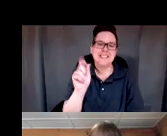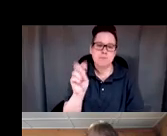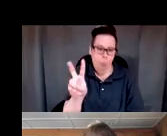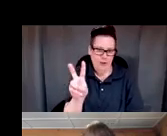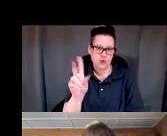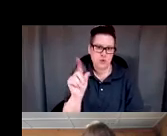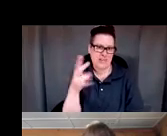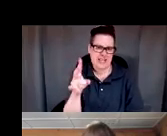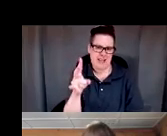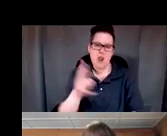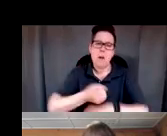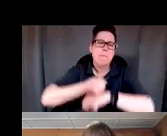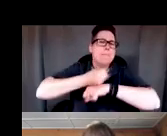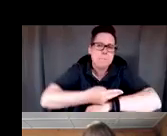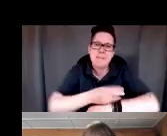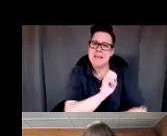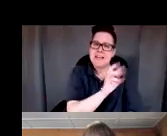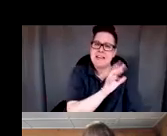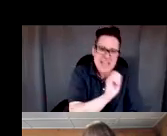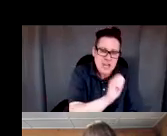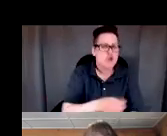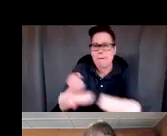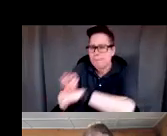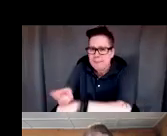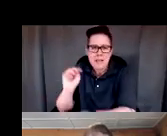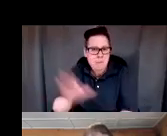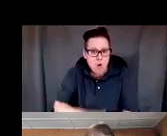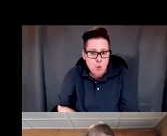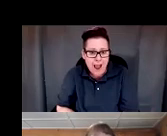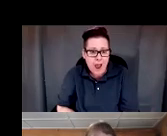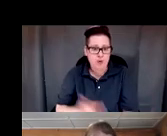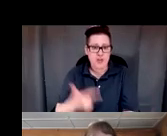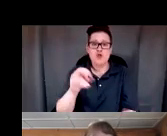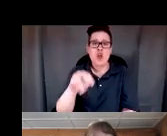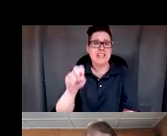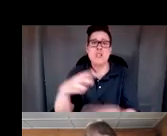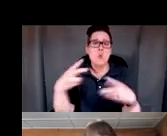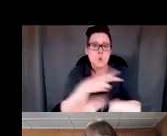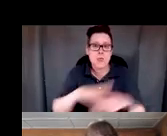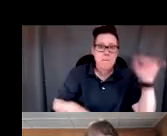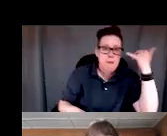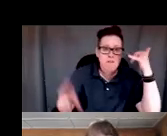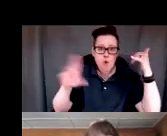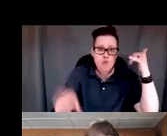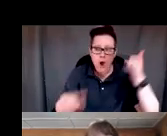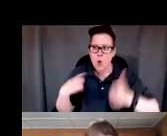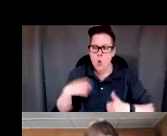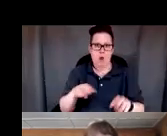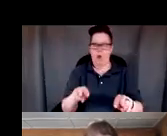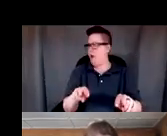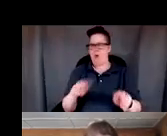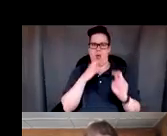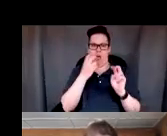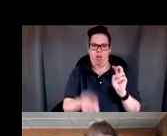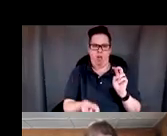Erie or Niagara County. Not Niagara, I'm sorry, Erie or Monroe County. That was an eye-opener for us in our region. We